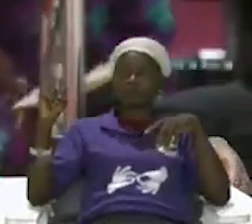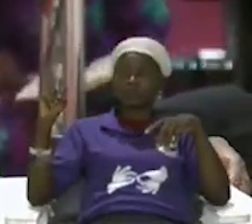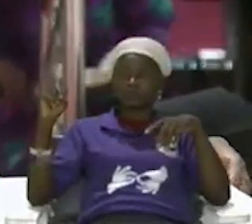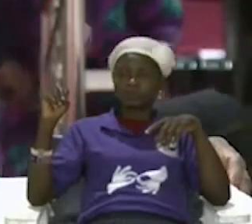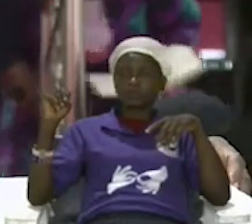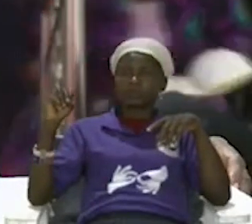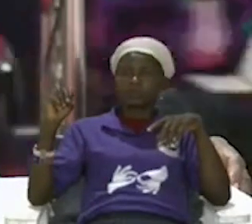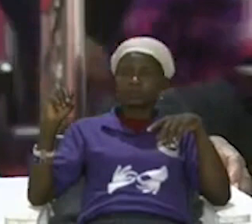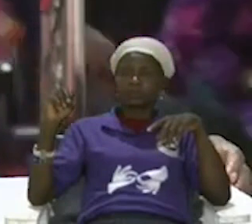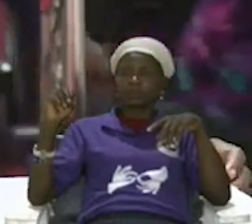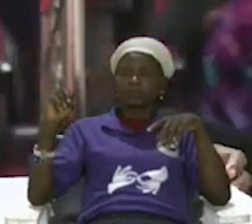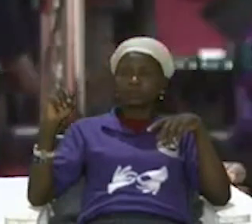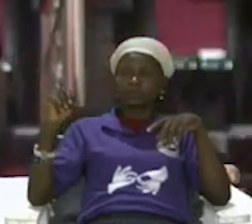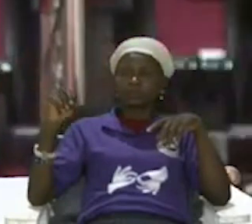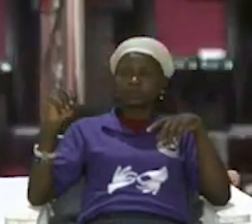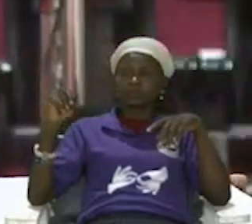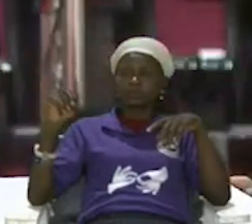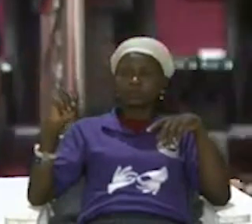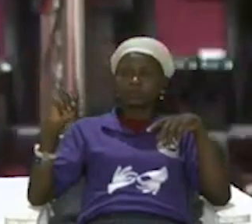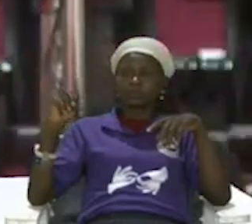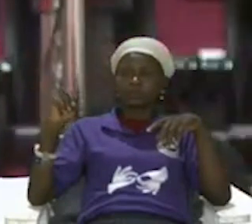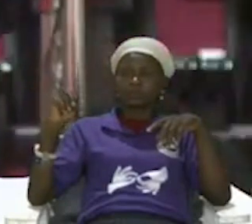Like somebody said,